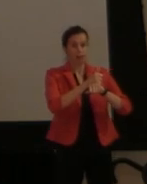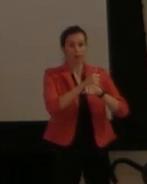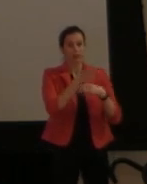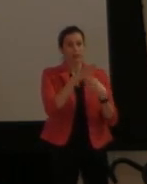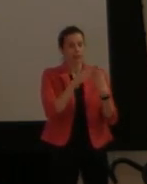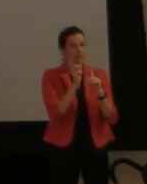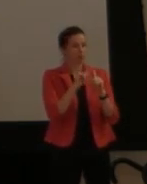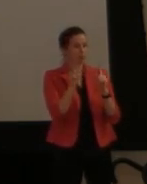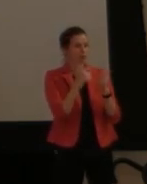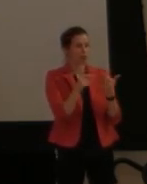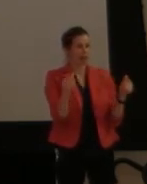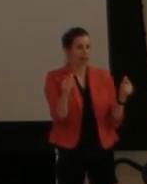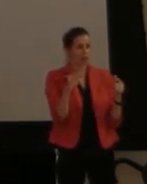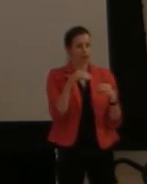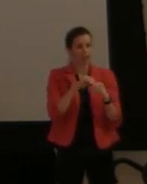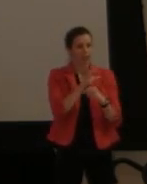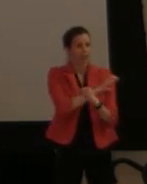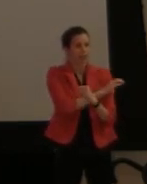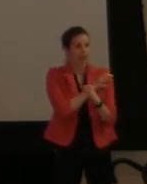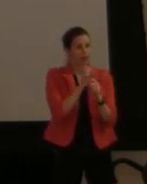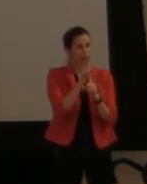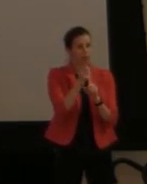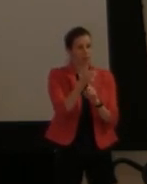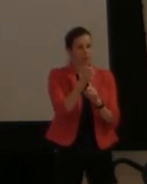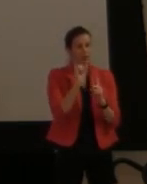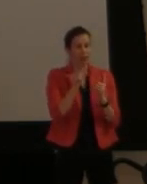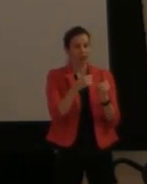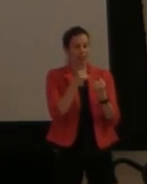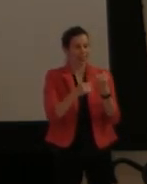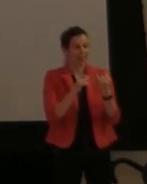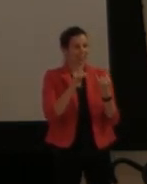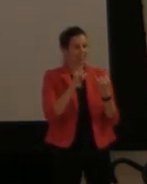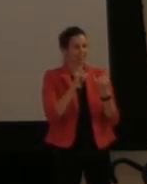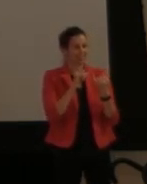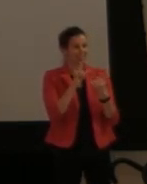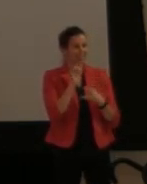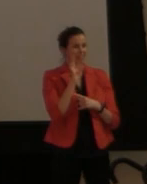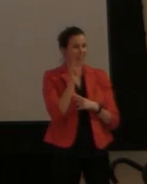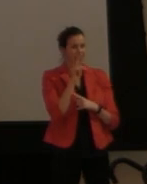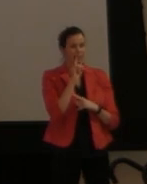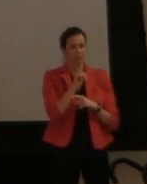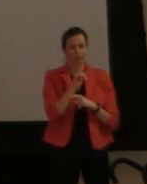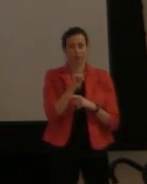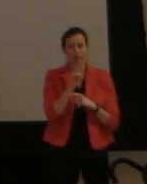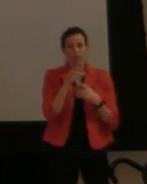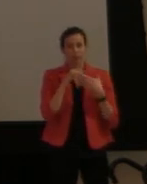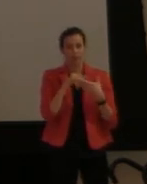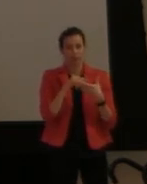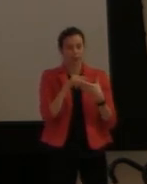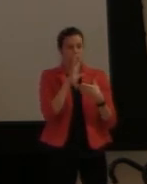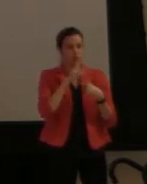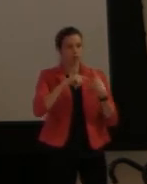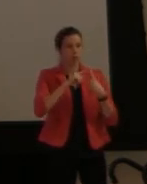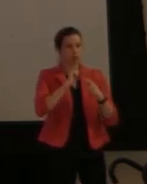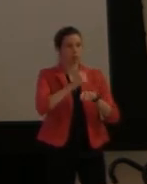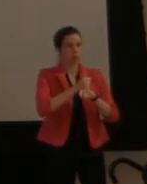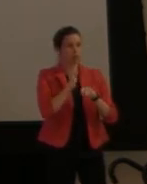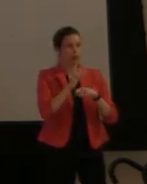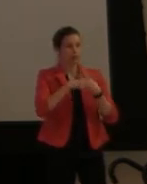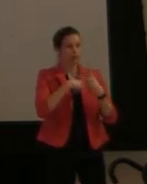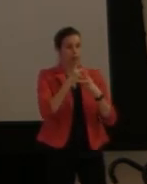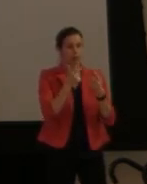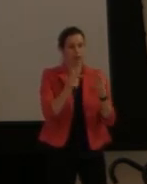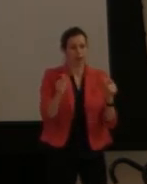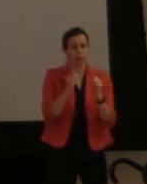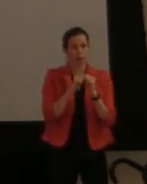different language in a clinical setting, that last link there is actually a study that talks about implementing that language with a